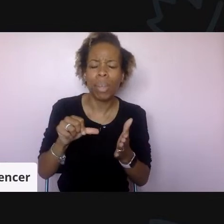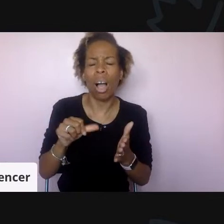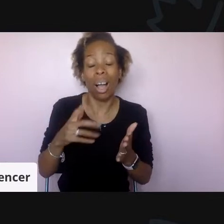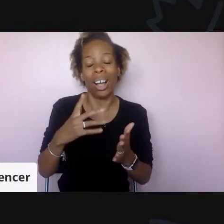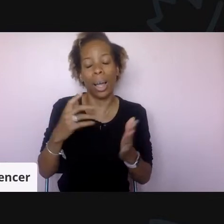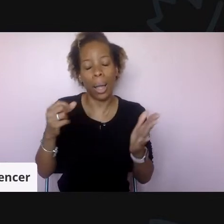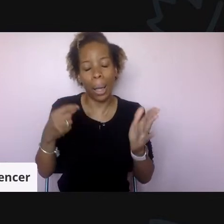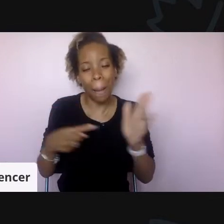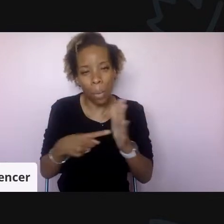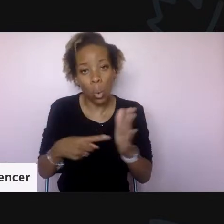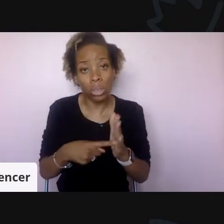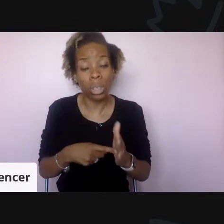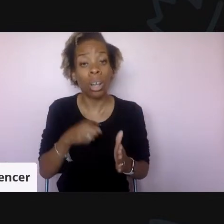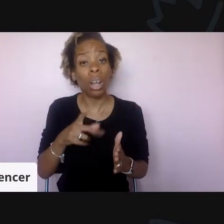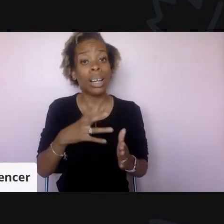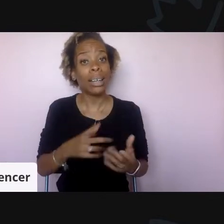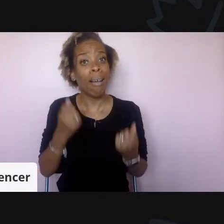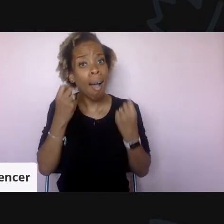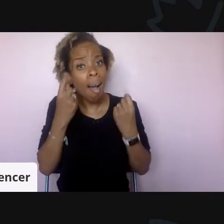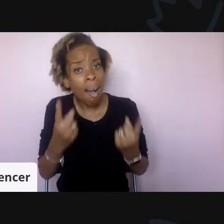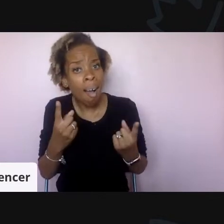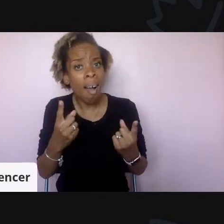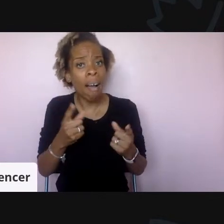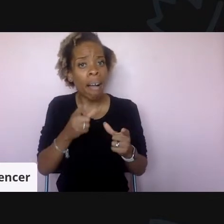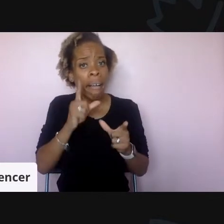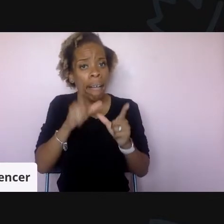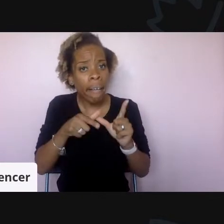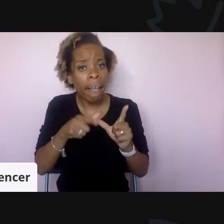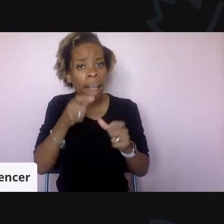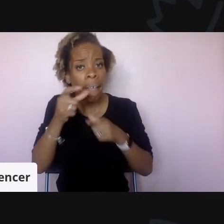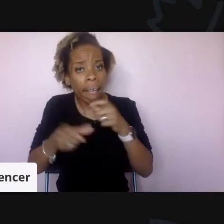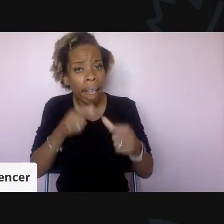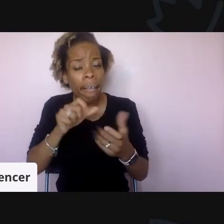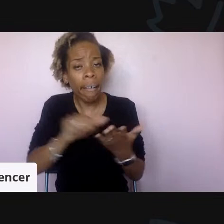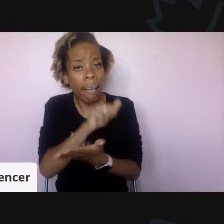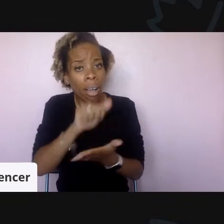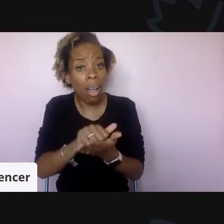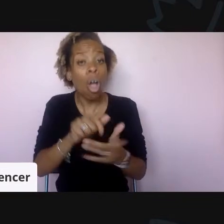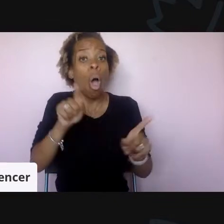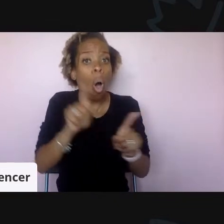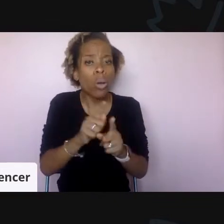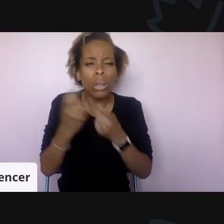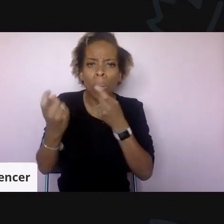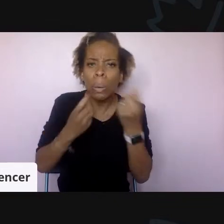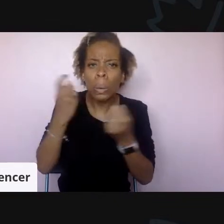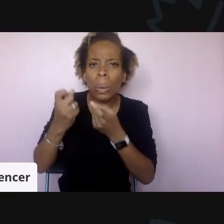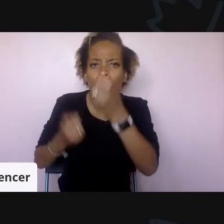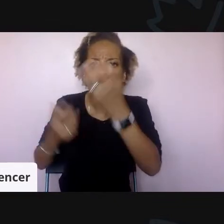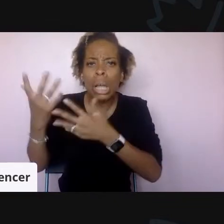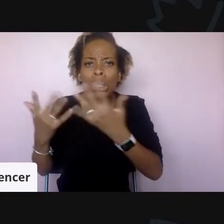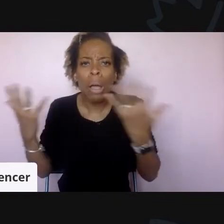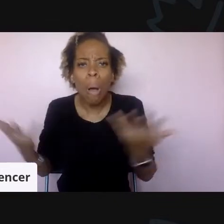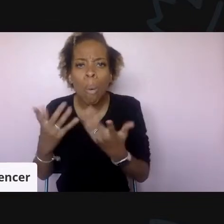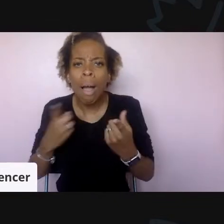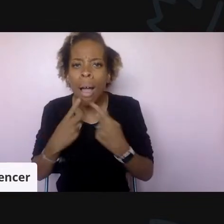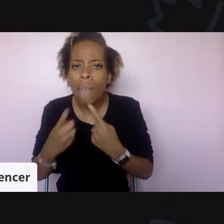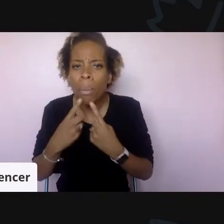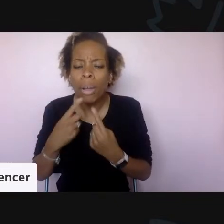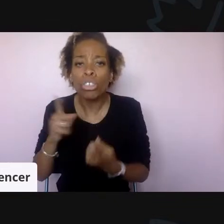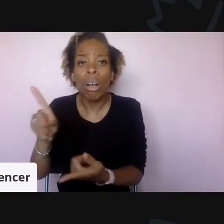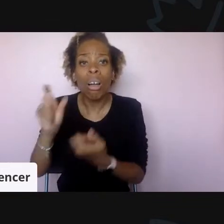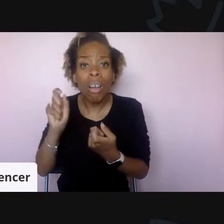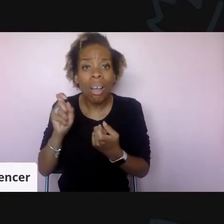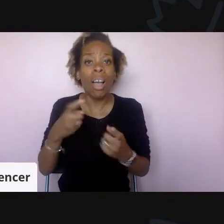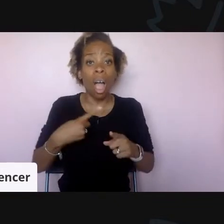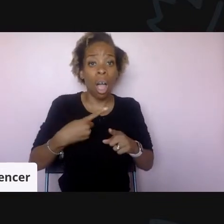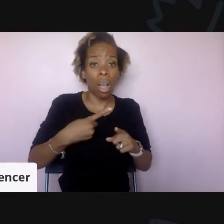with the terminology and being comfortable of where to find the data, where to find the data which is equality driven.